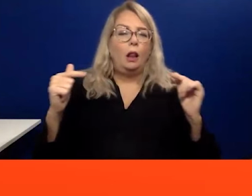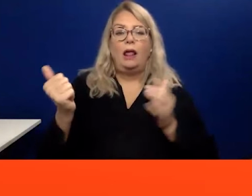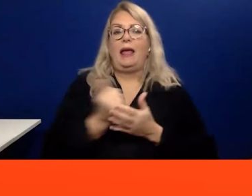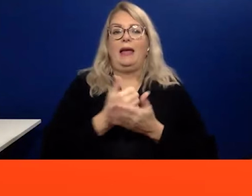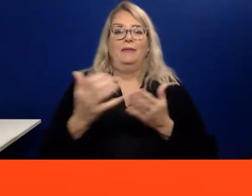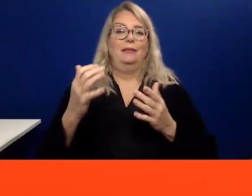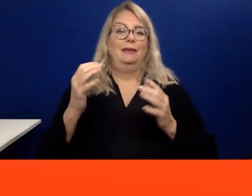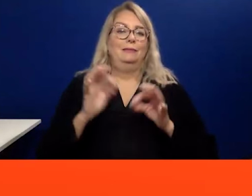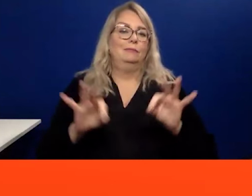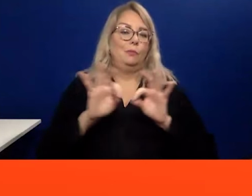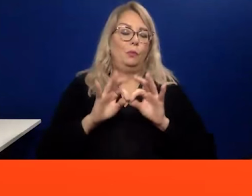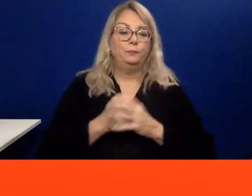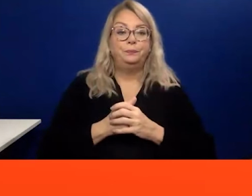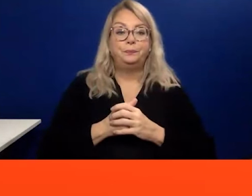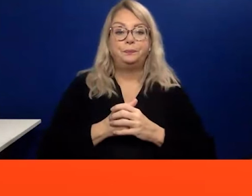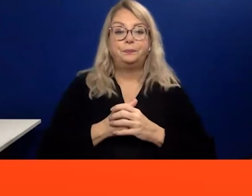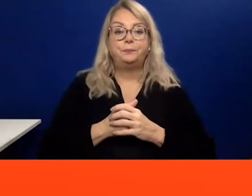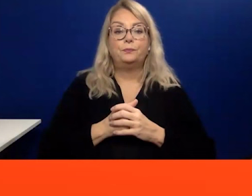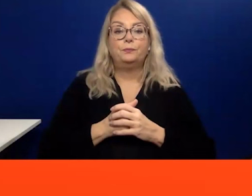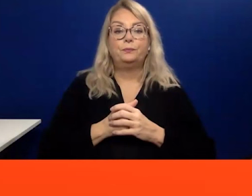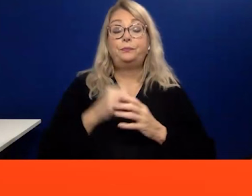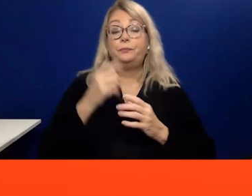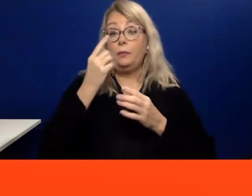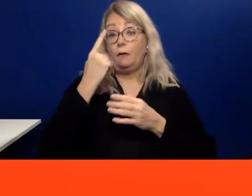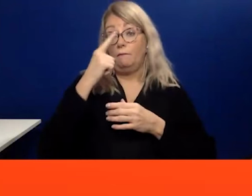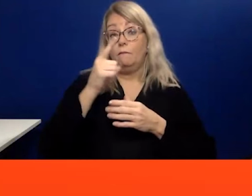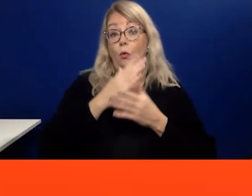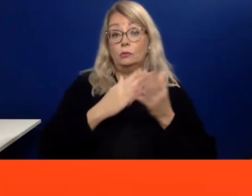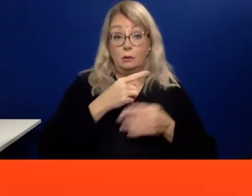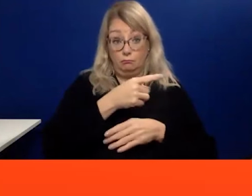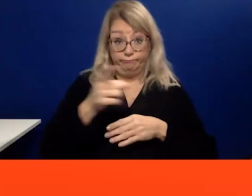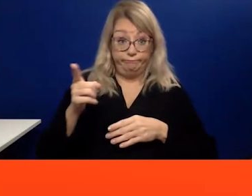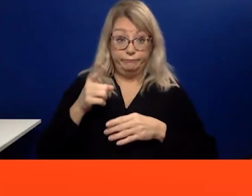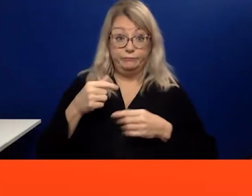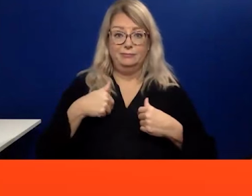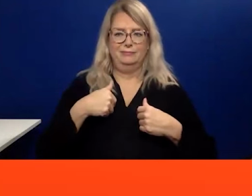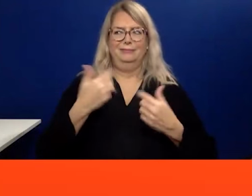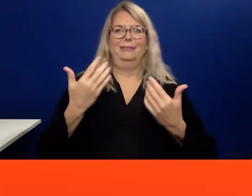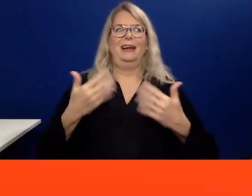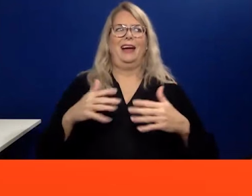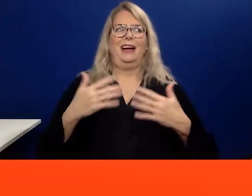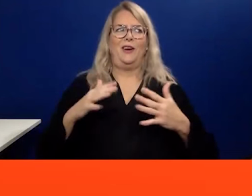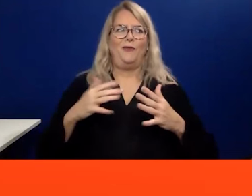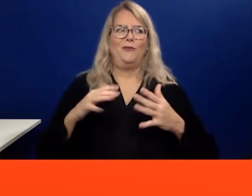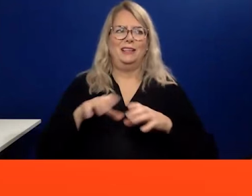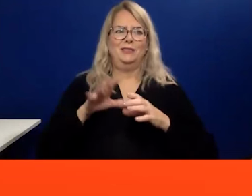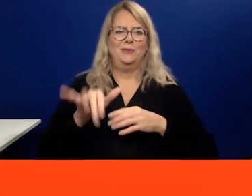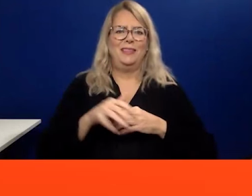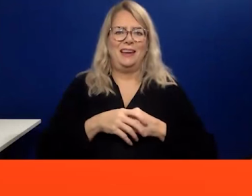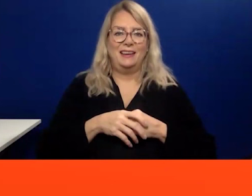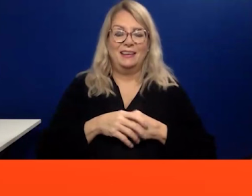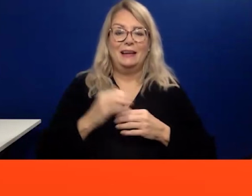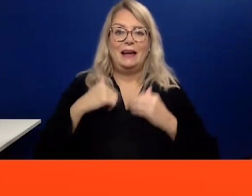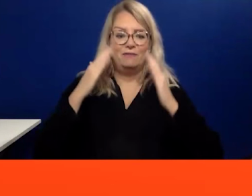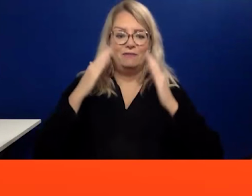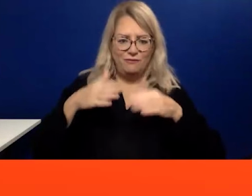So now for some of you, you're probably thinking, well, I already do this, right? I'm focused